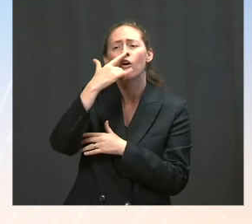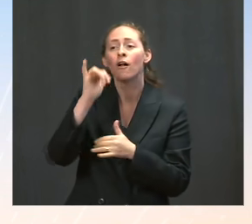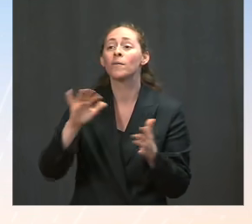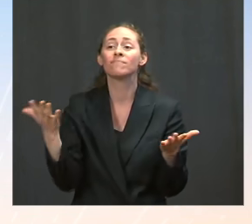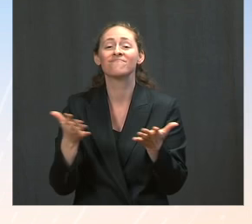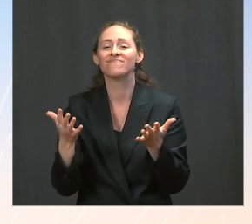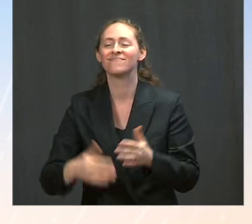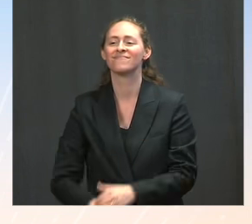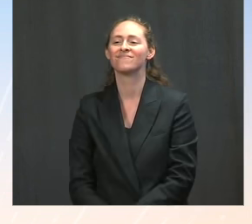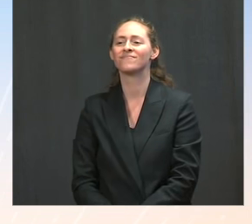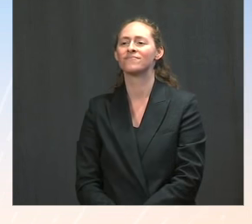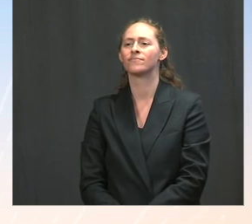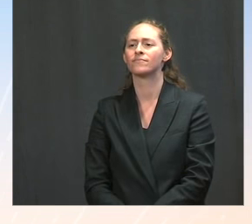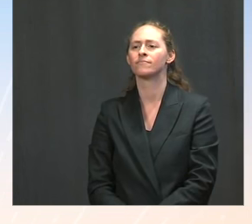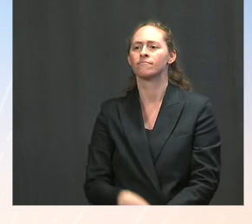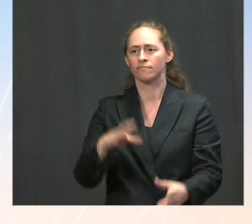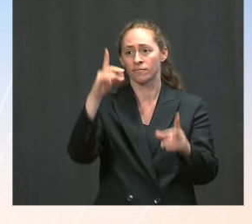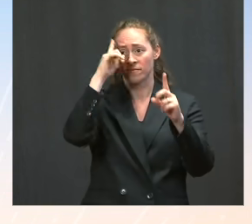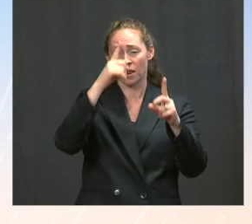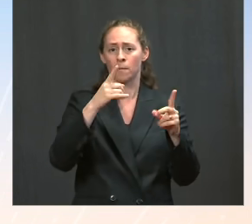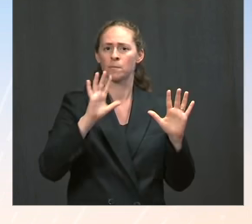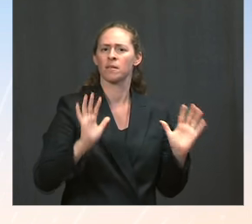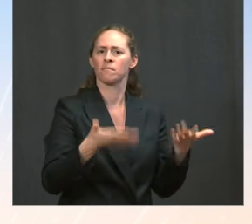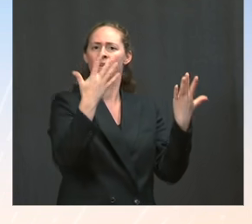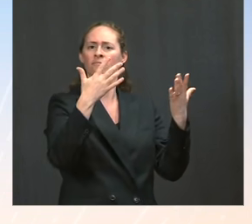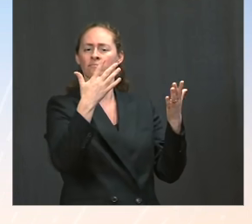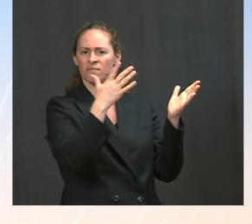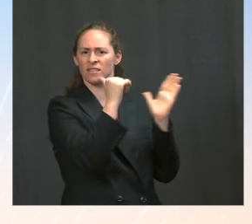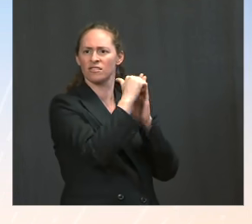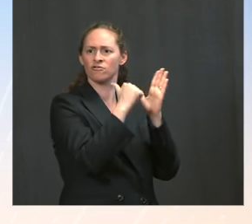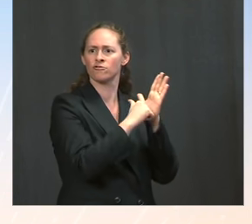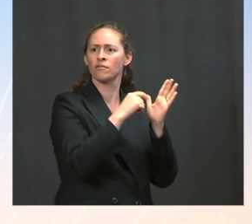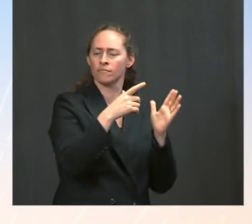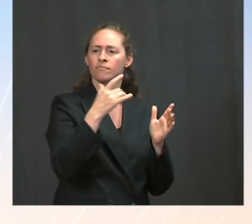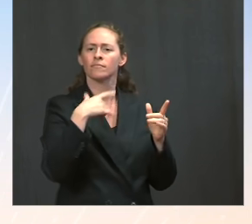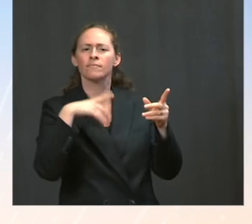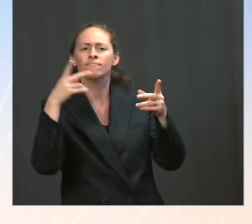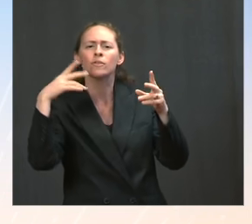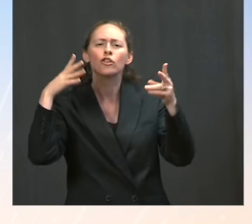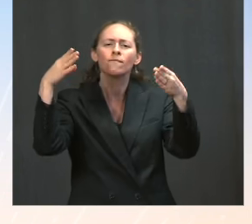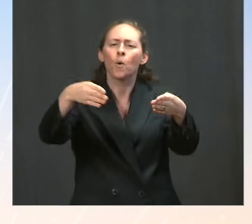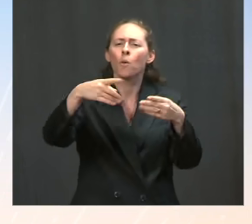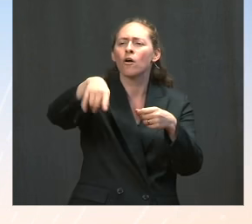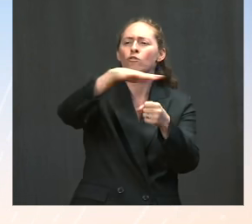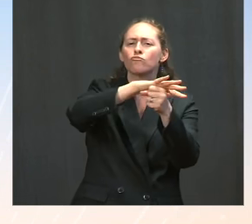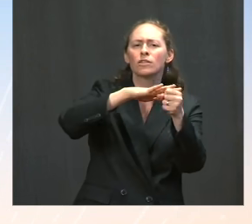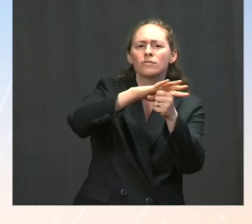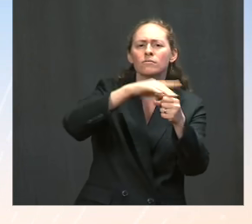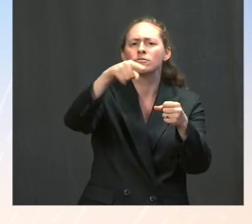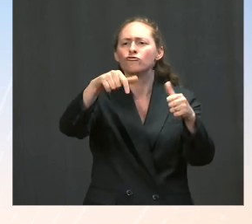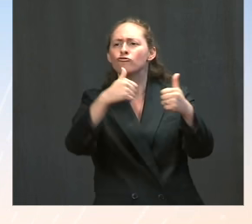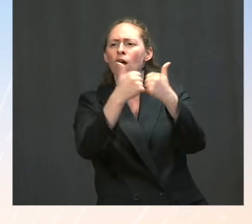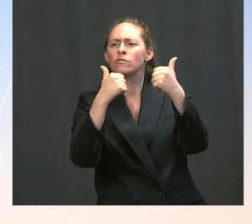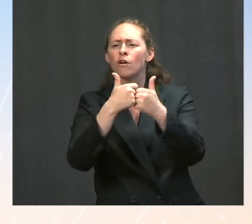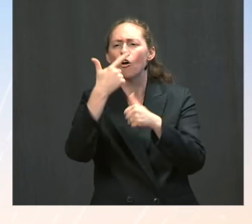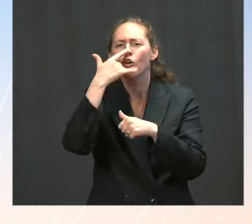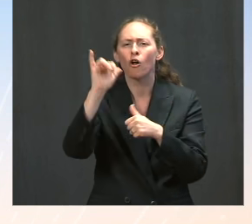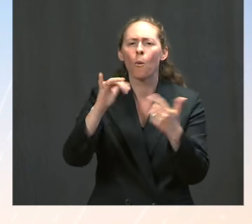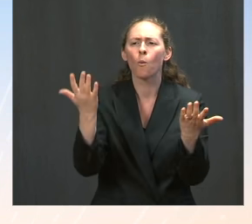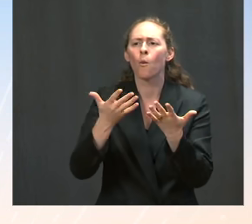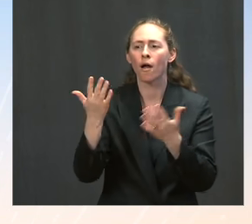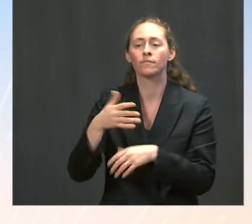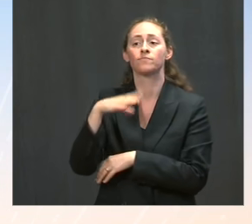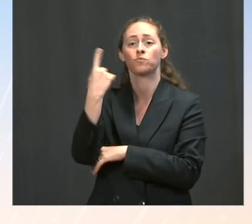Regional Challenge. This is a $1 billion challenge for up to 30 regions across the